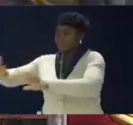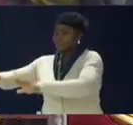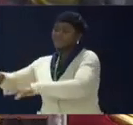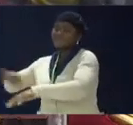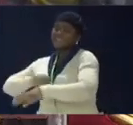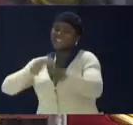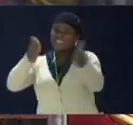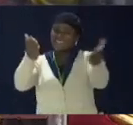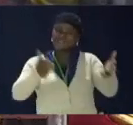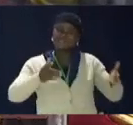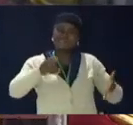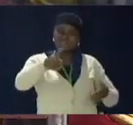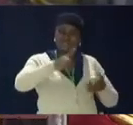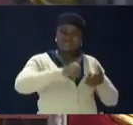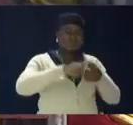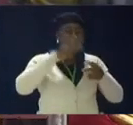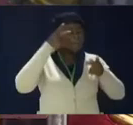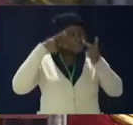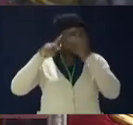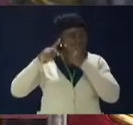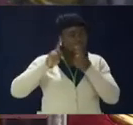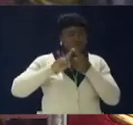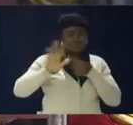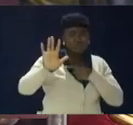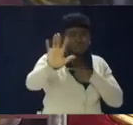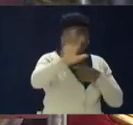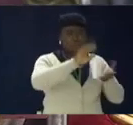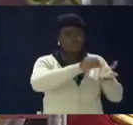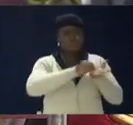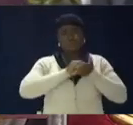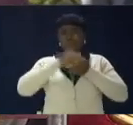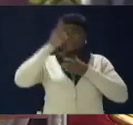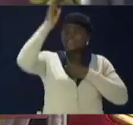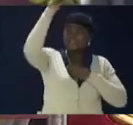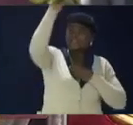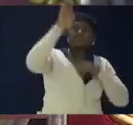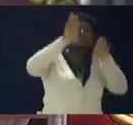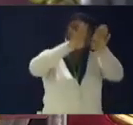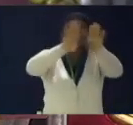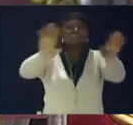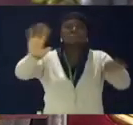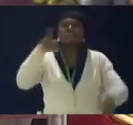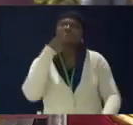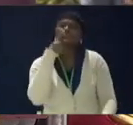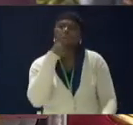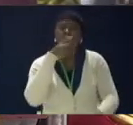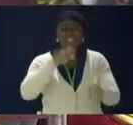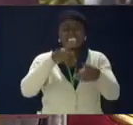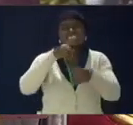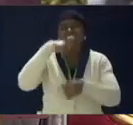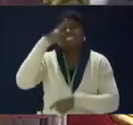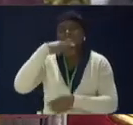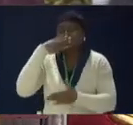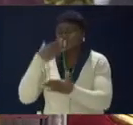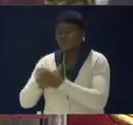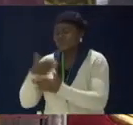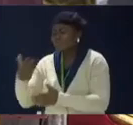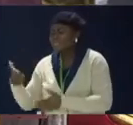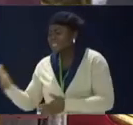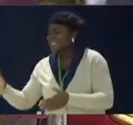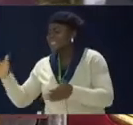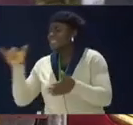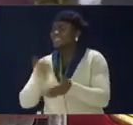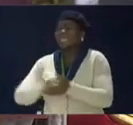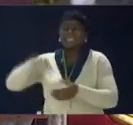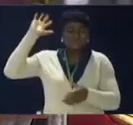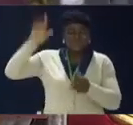want you to prophesy to your own future. Open your mouth and say some good things that will begin